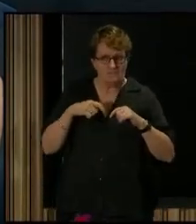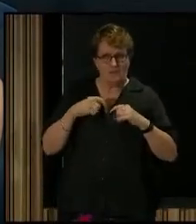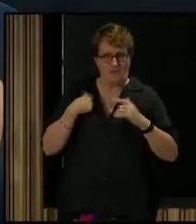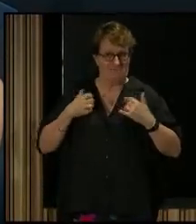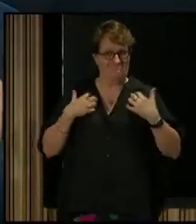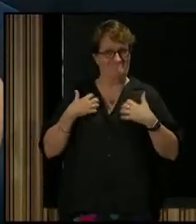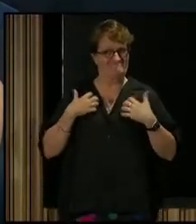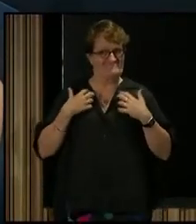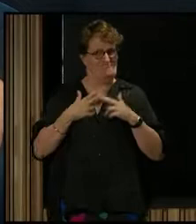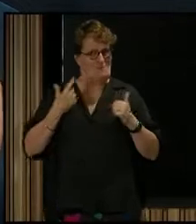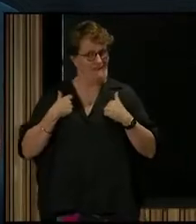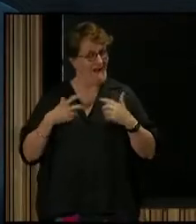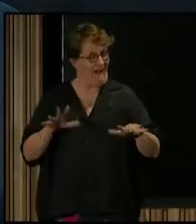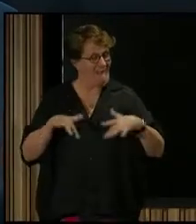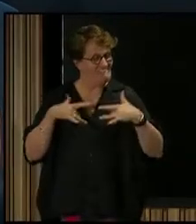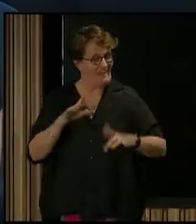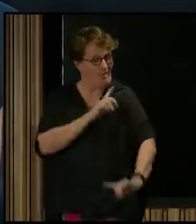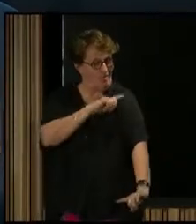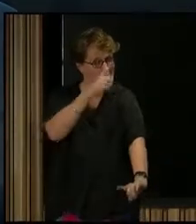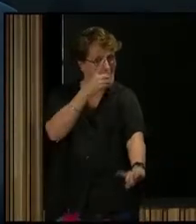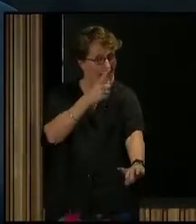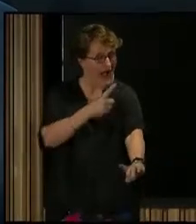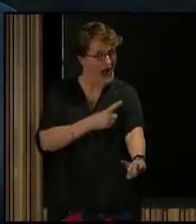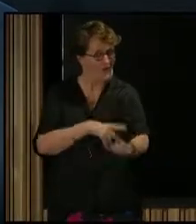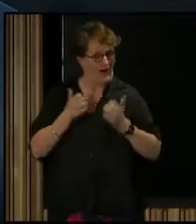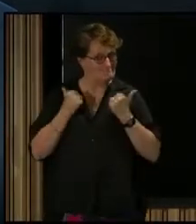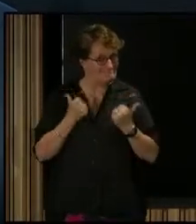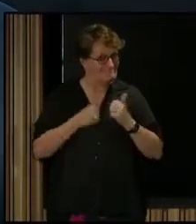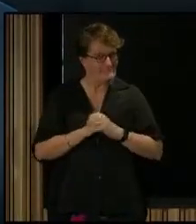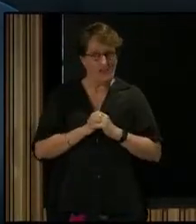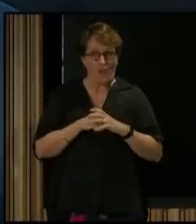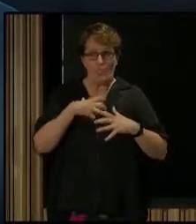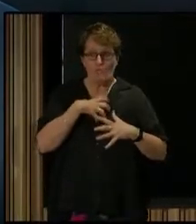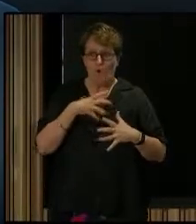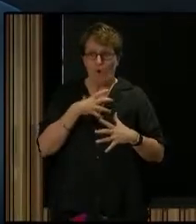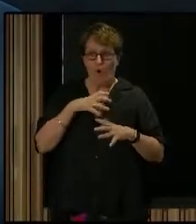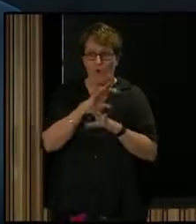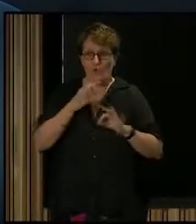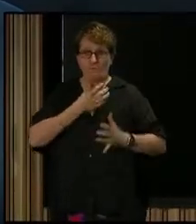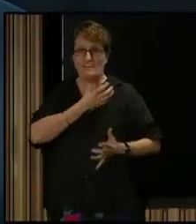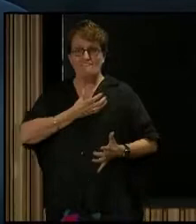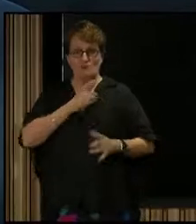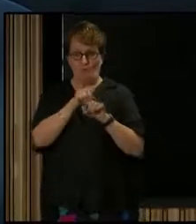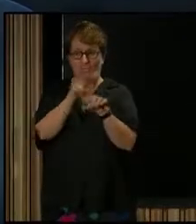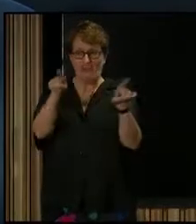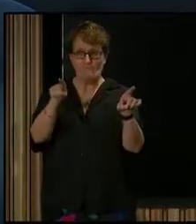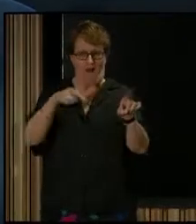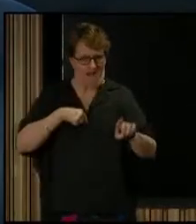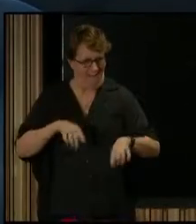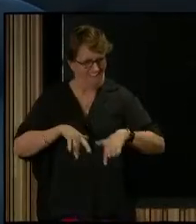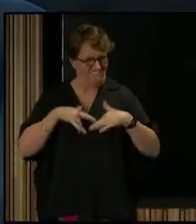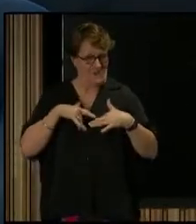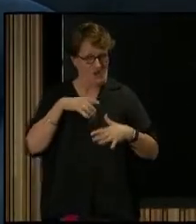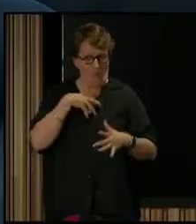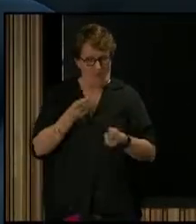feel such power when there's discomfort. The more uncomfortable a crowd is, the more powerful I feel. I'm like a